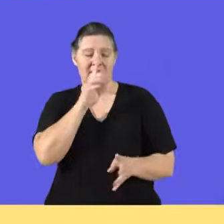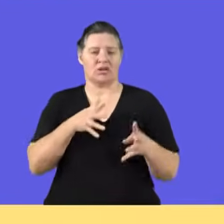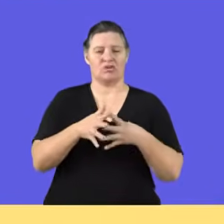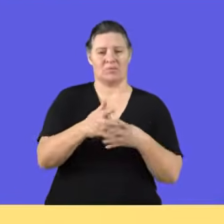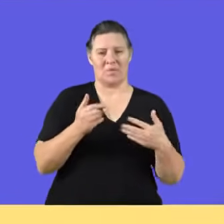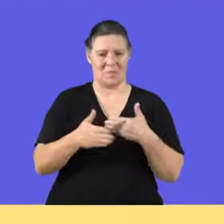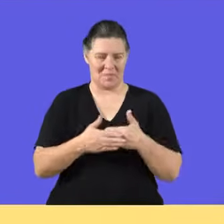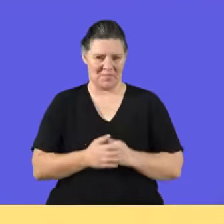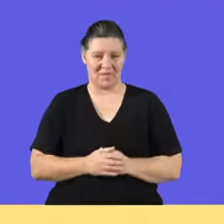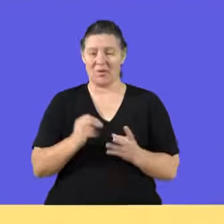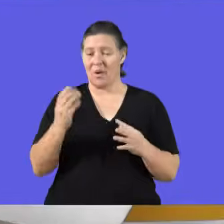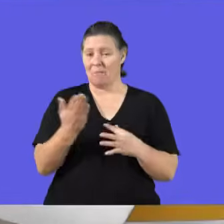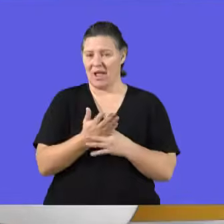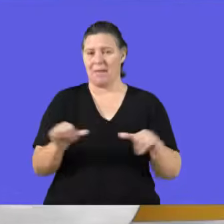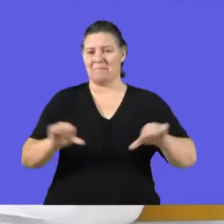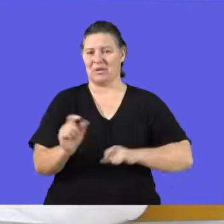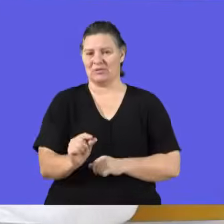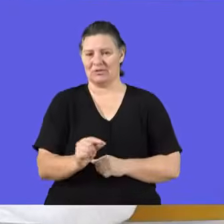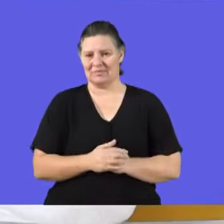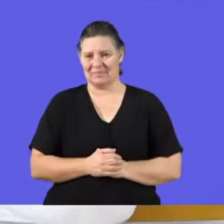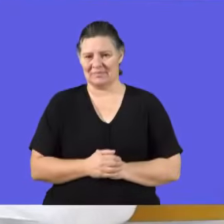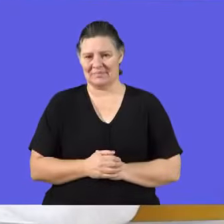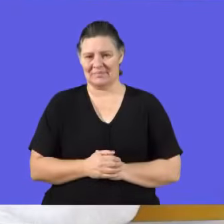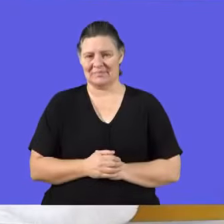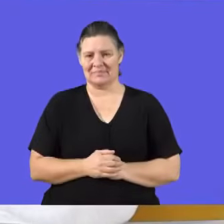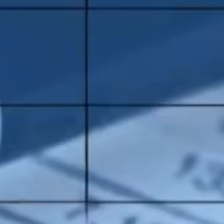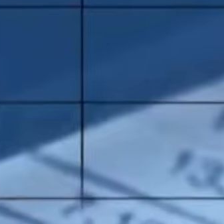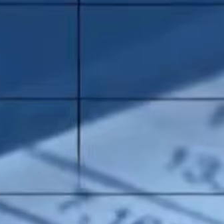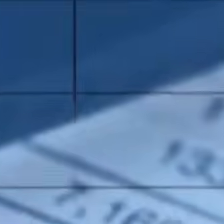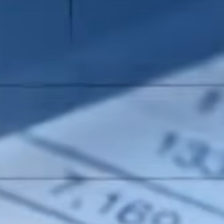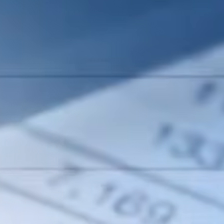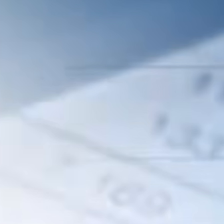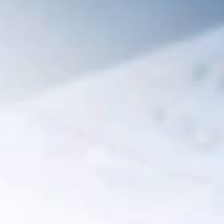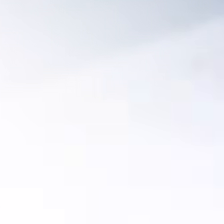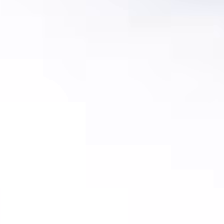and transparency. My dear learners, we're going to quickly go for an ad break. I'm going to see you just now.